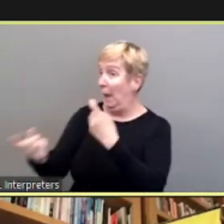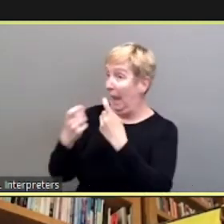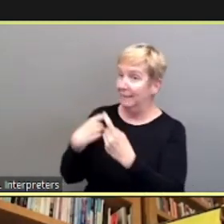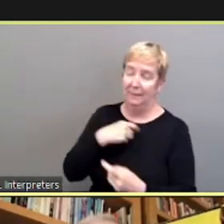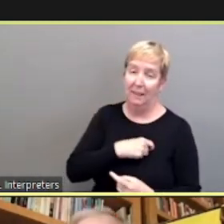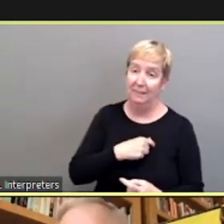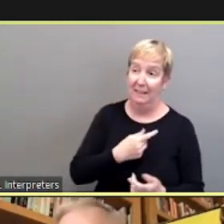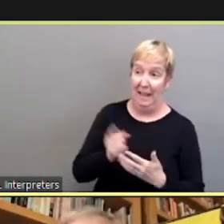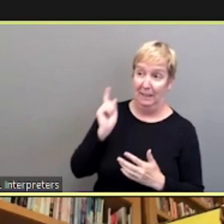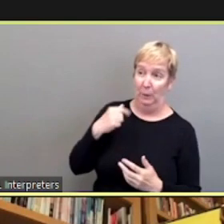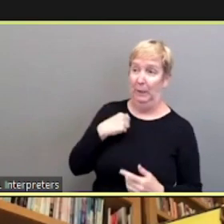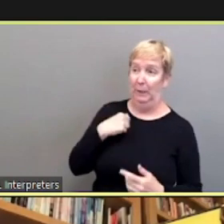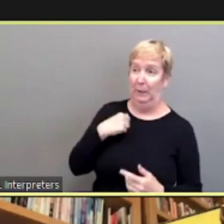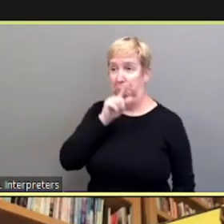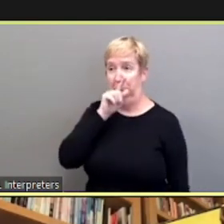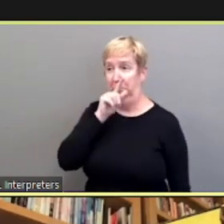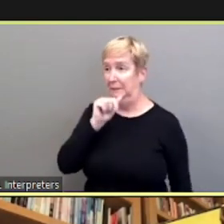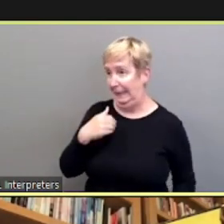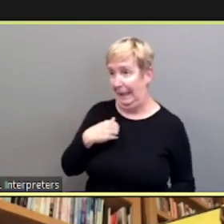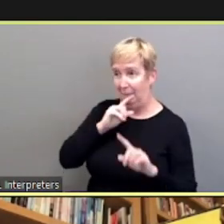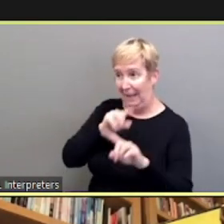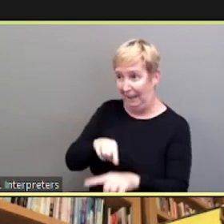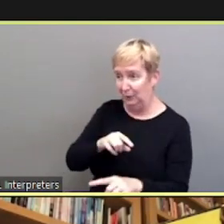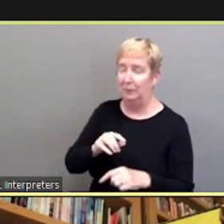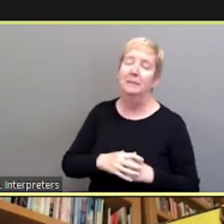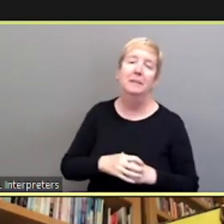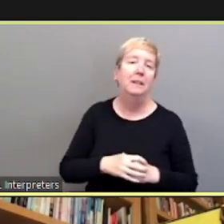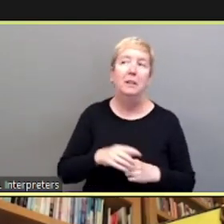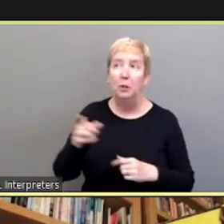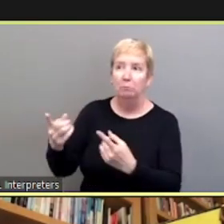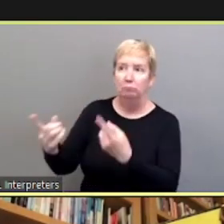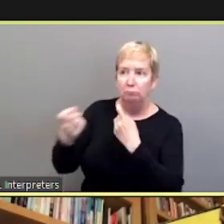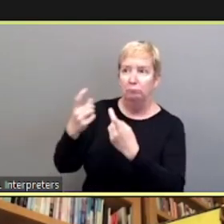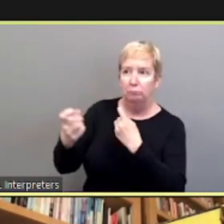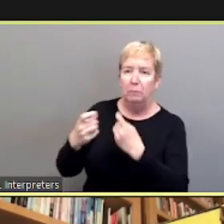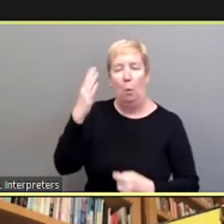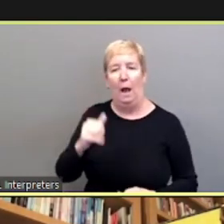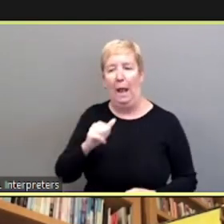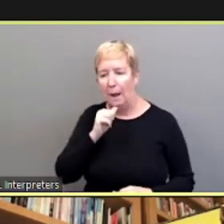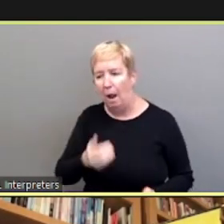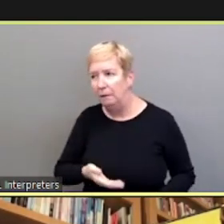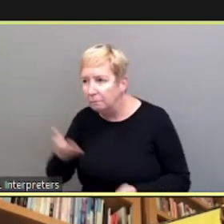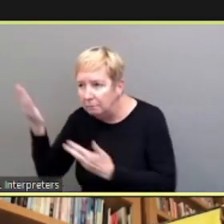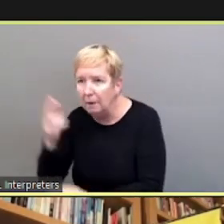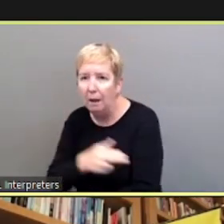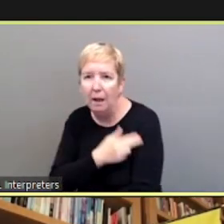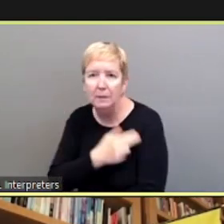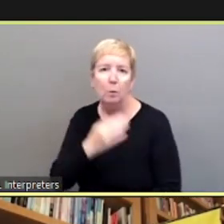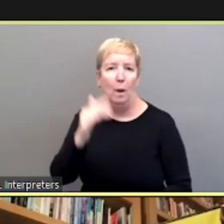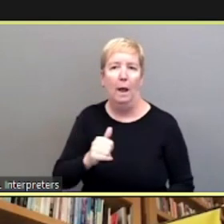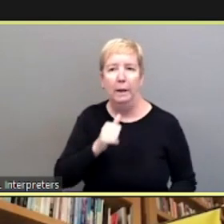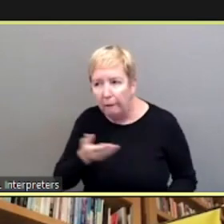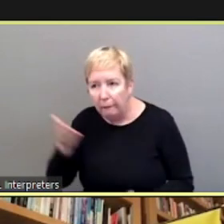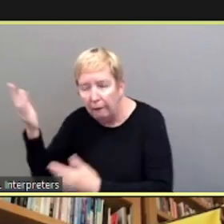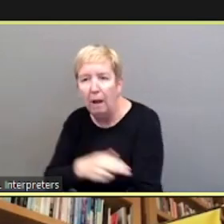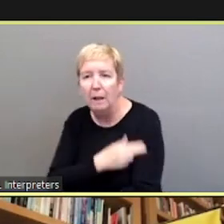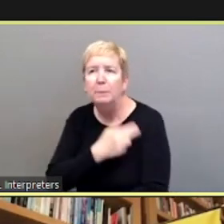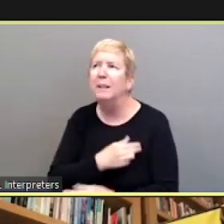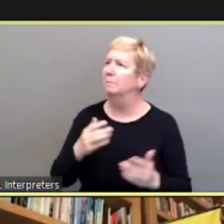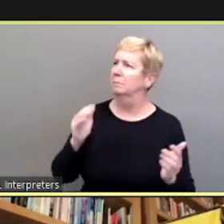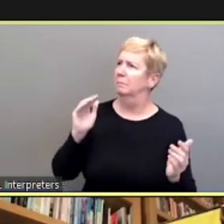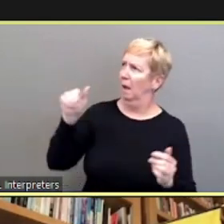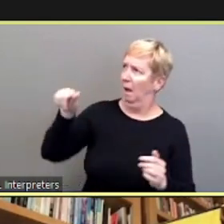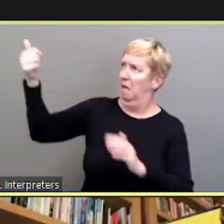answer. You've been asking us, how come we're not seeing the same kind of increase in pediatric hospitalizations that other states are seeing?